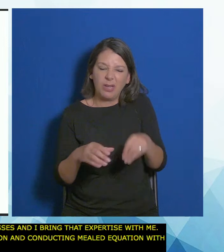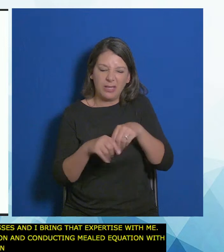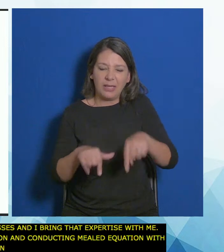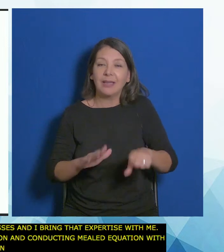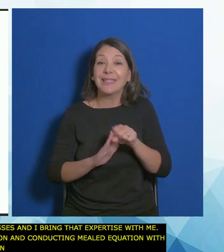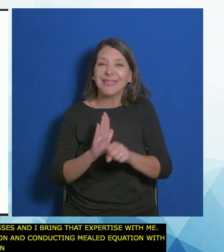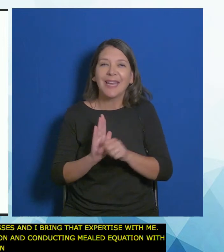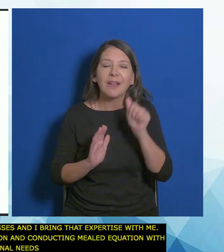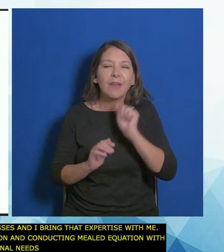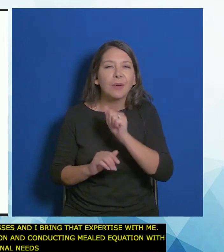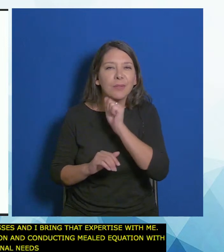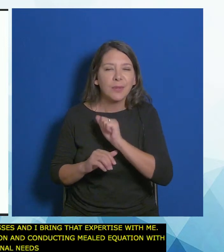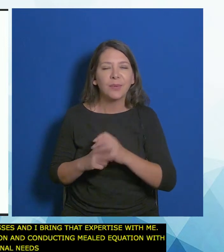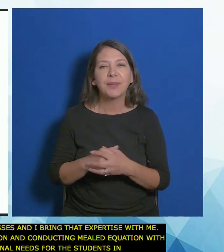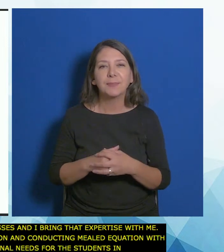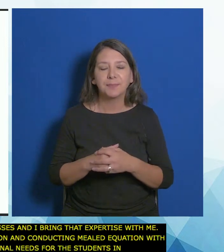Arizona.